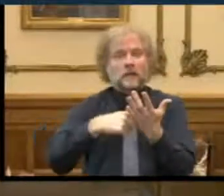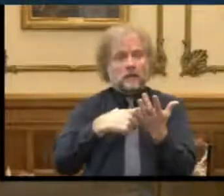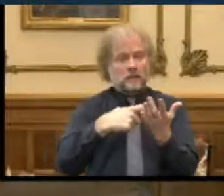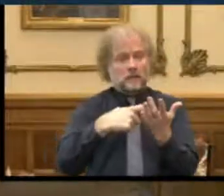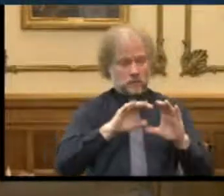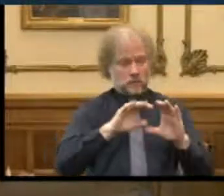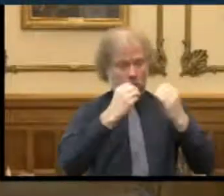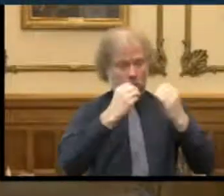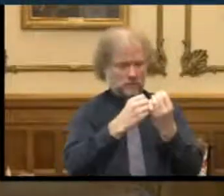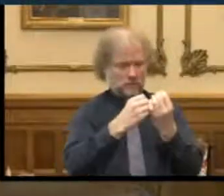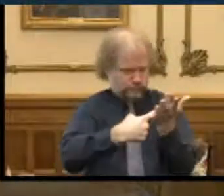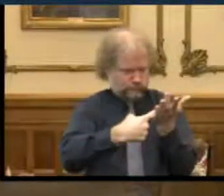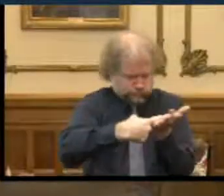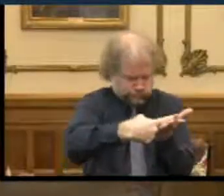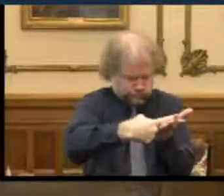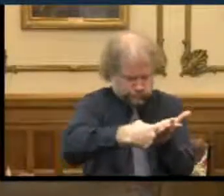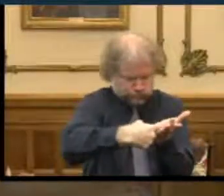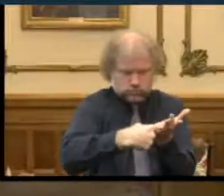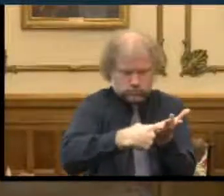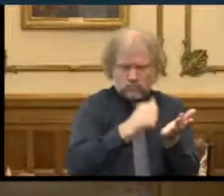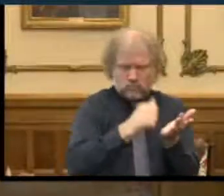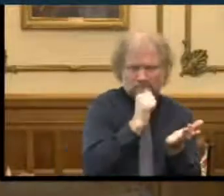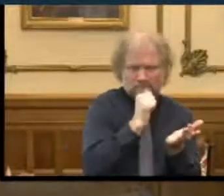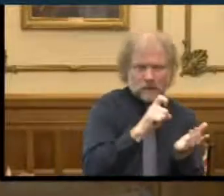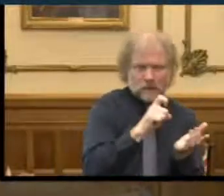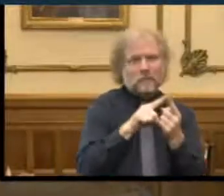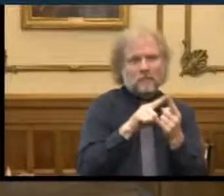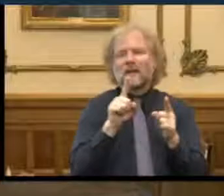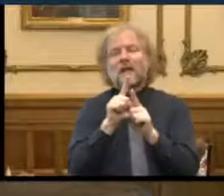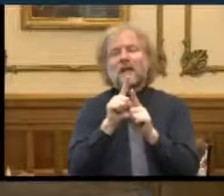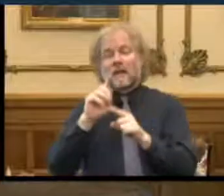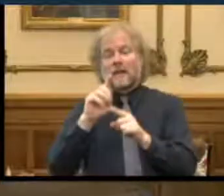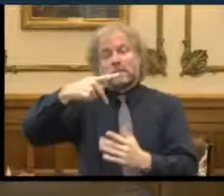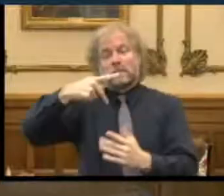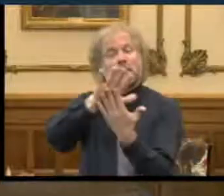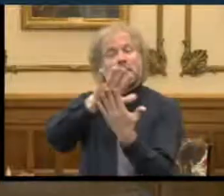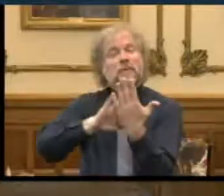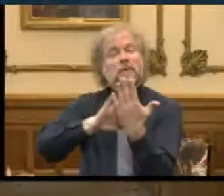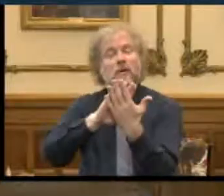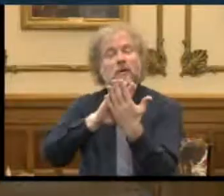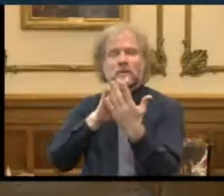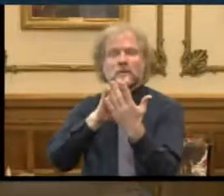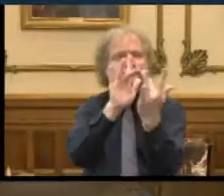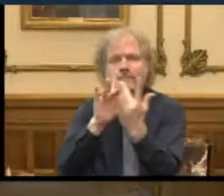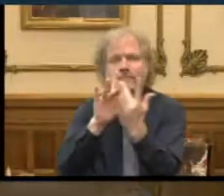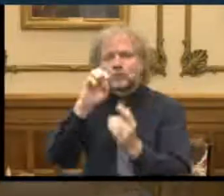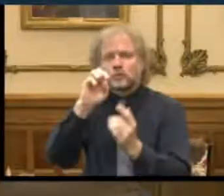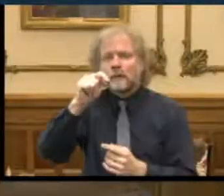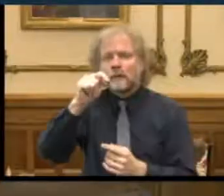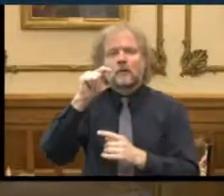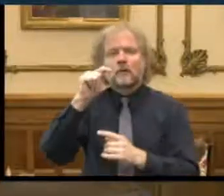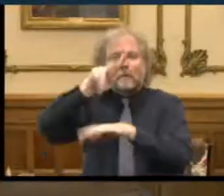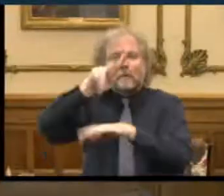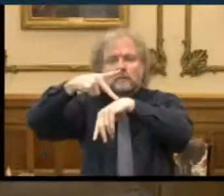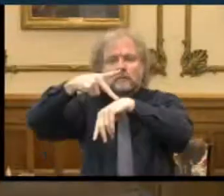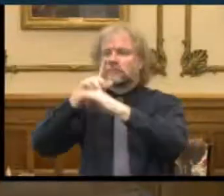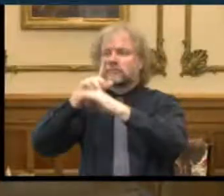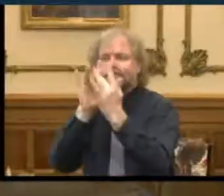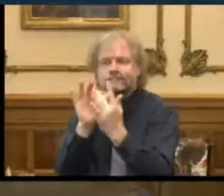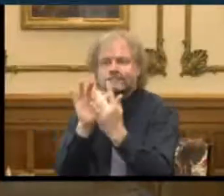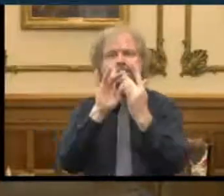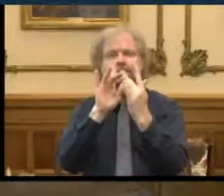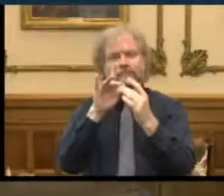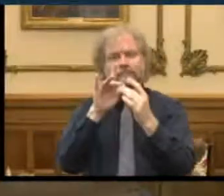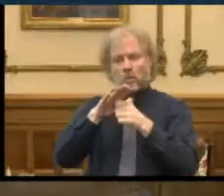an organization, but as we go forward, just like with our map, as we talked with superintendents and principals and we, talked with local